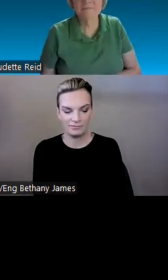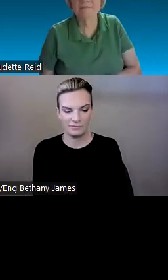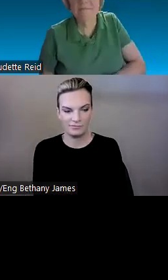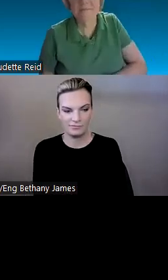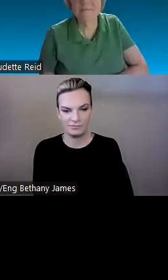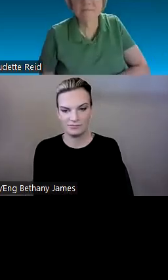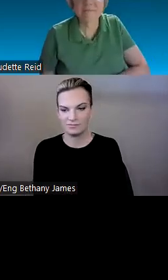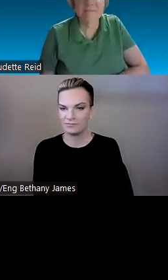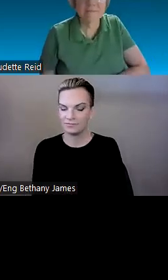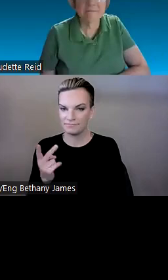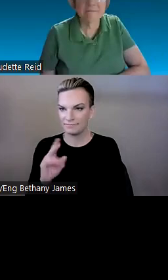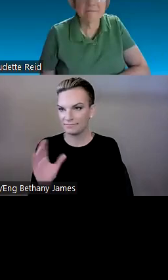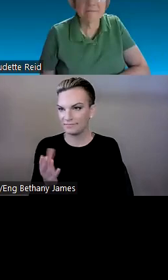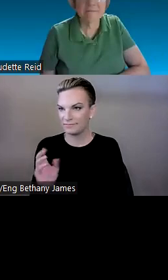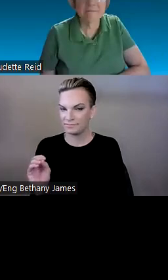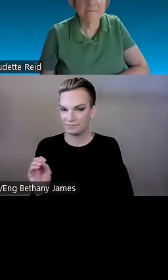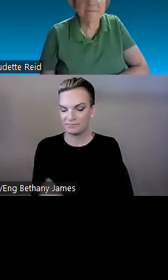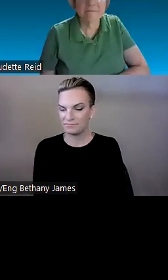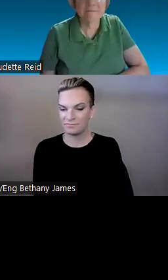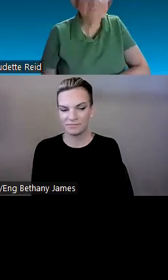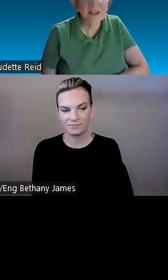I don't see any, Claudette.